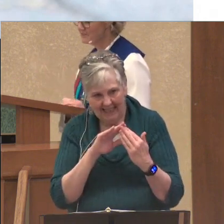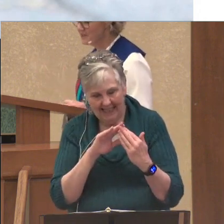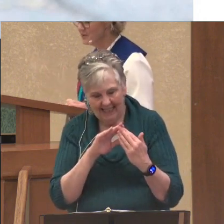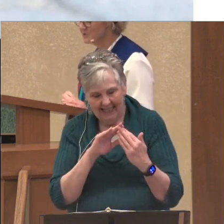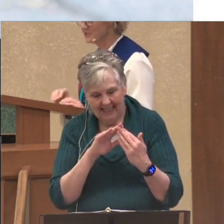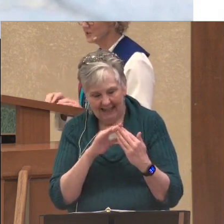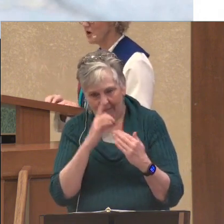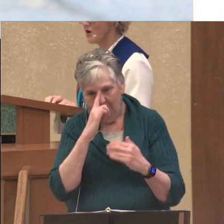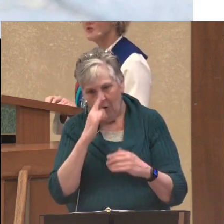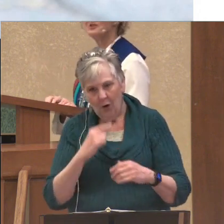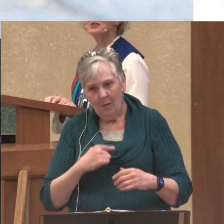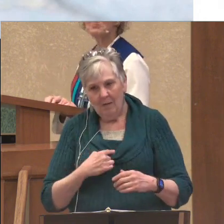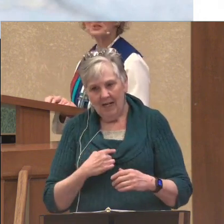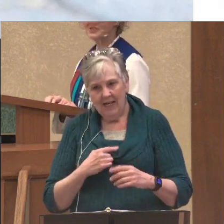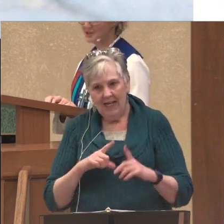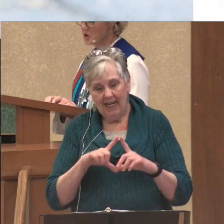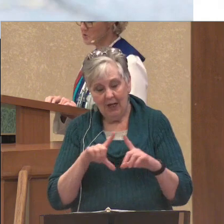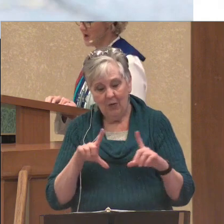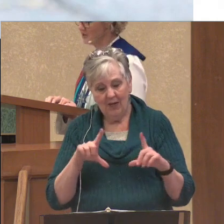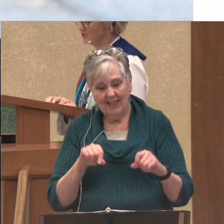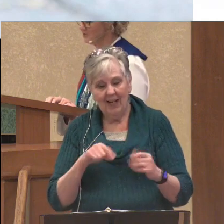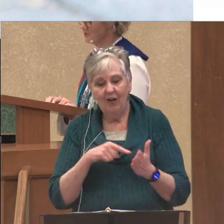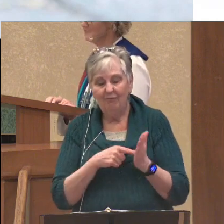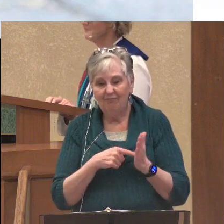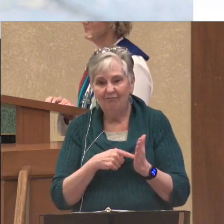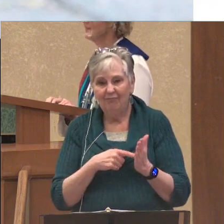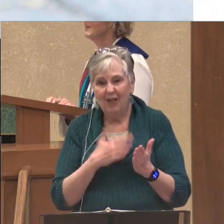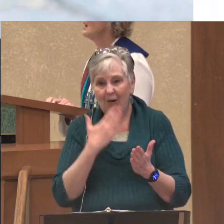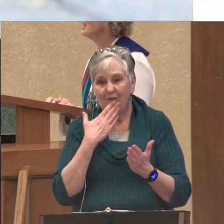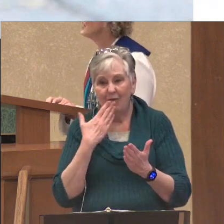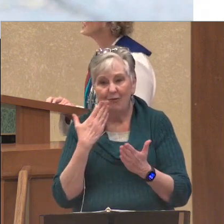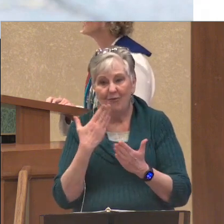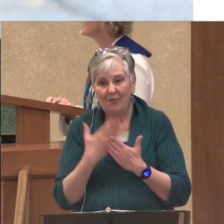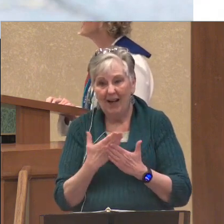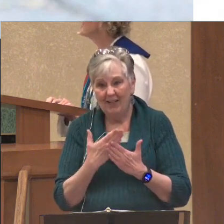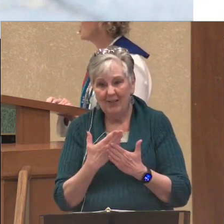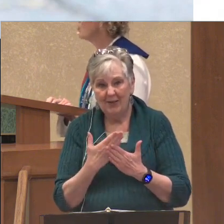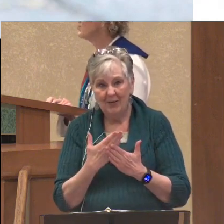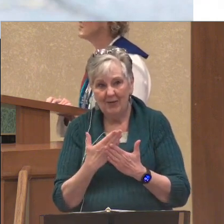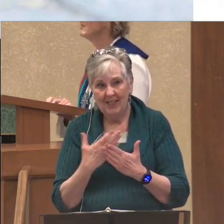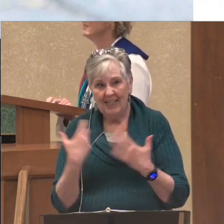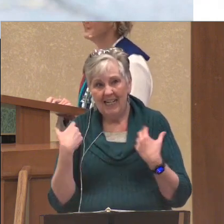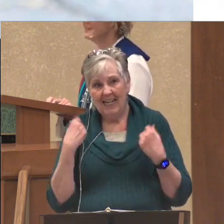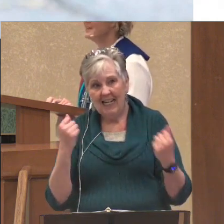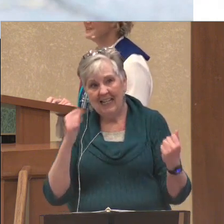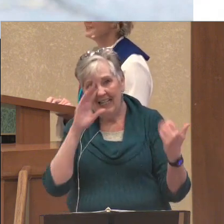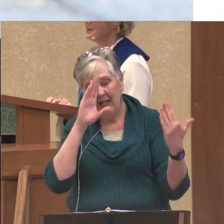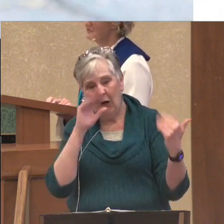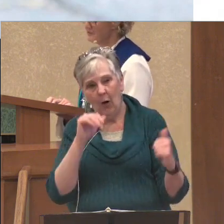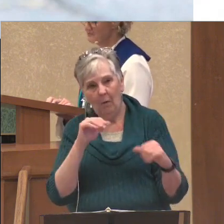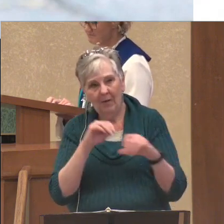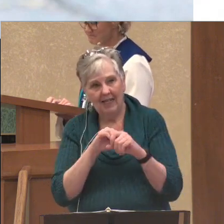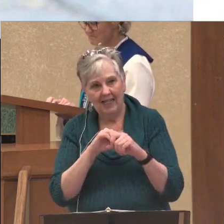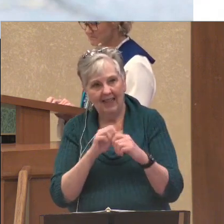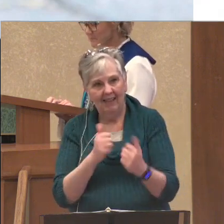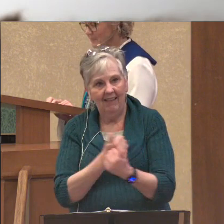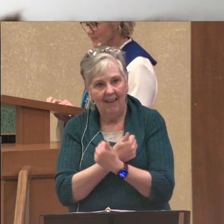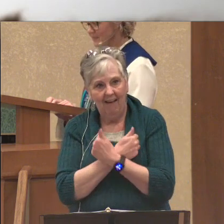And for me, it was in a card expressing gratitude. There is healing hope in love.